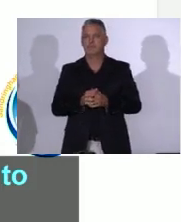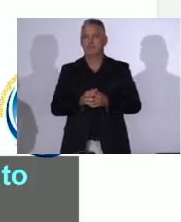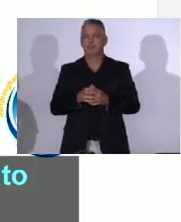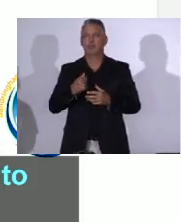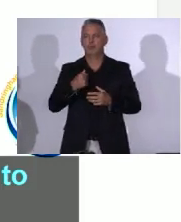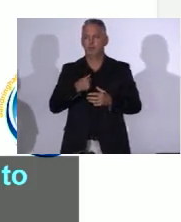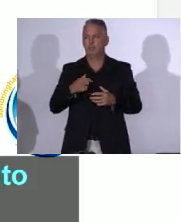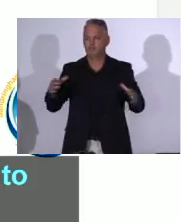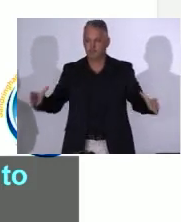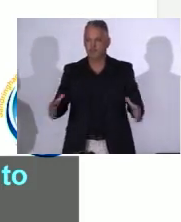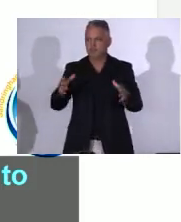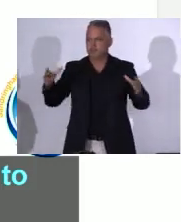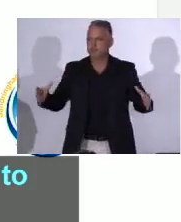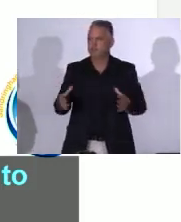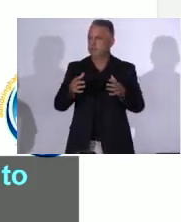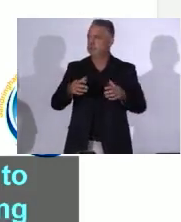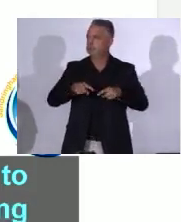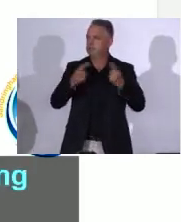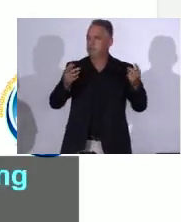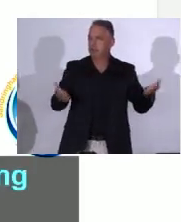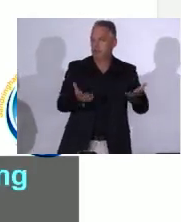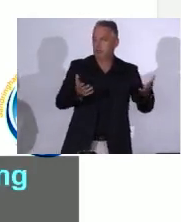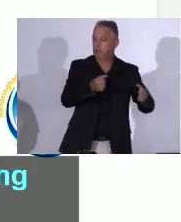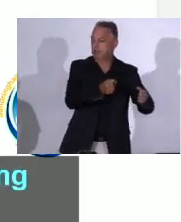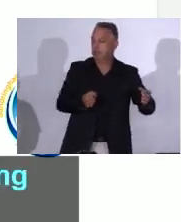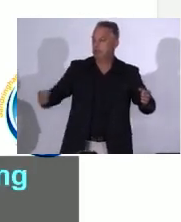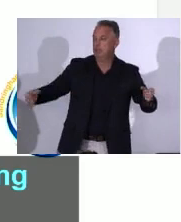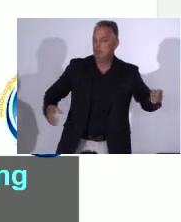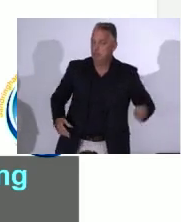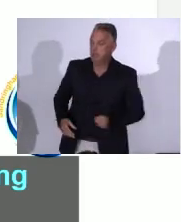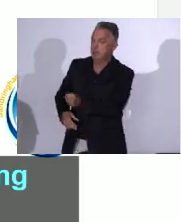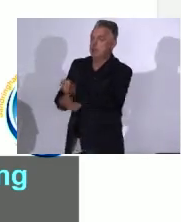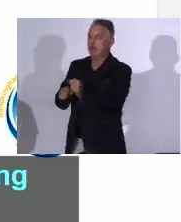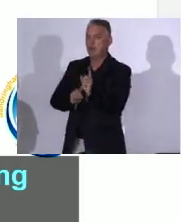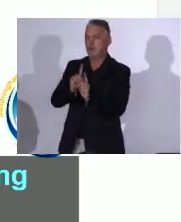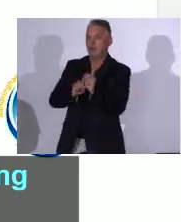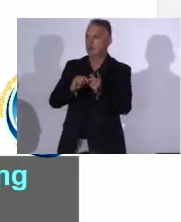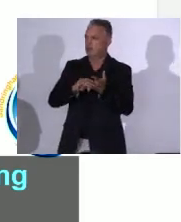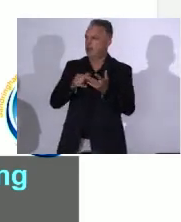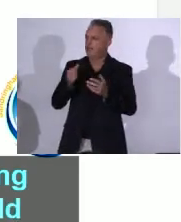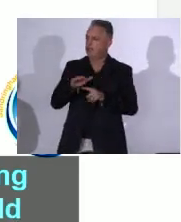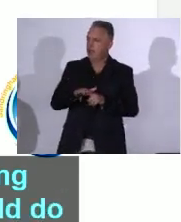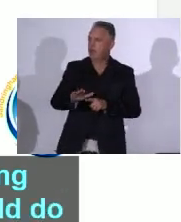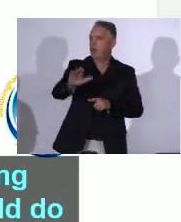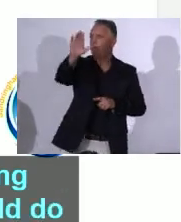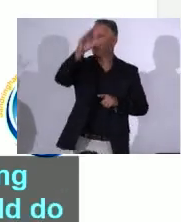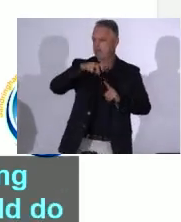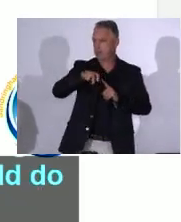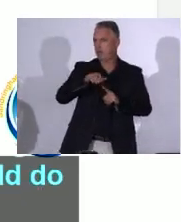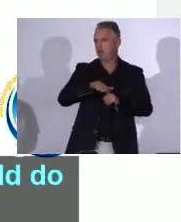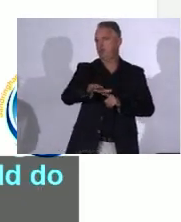those players into that spring competition as well, where they could do some one-on-one skill development. So it really is an